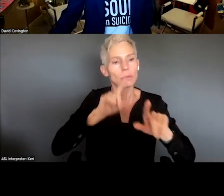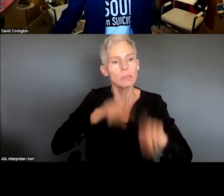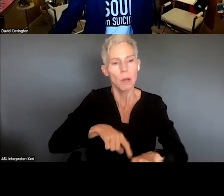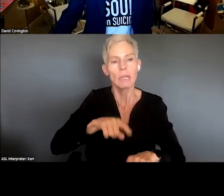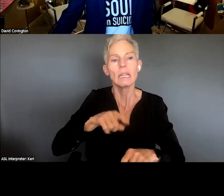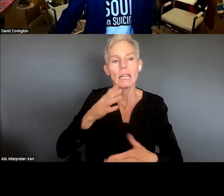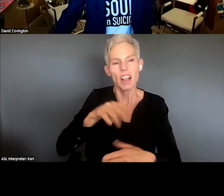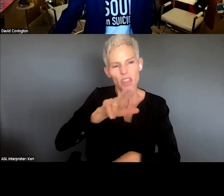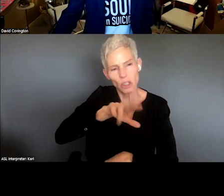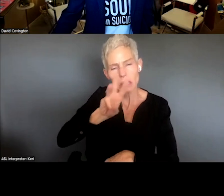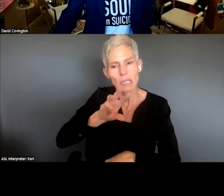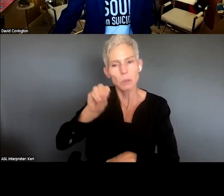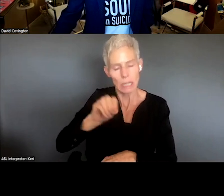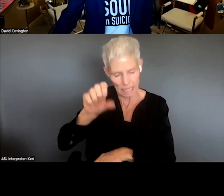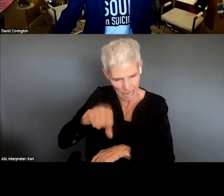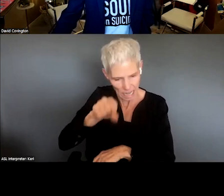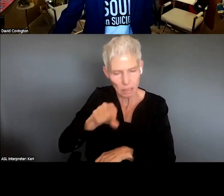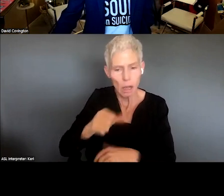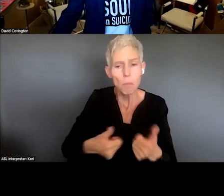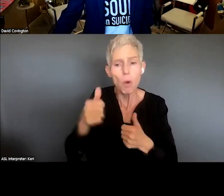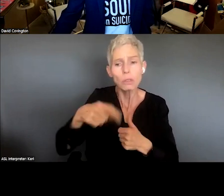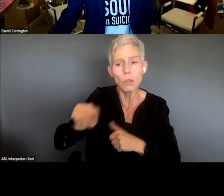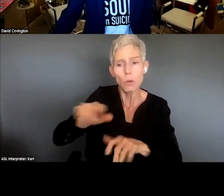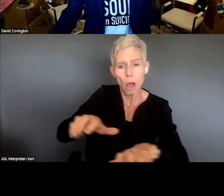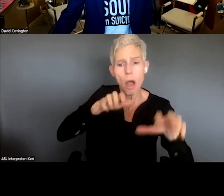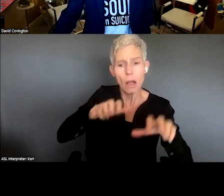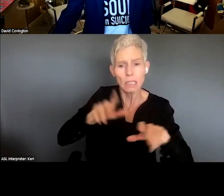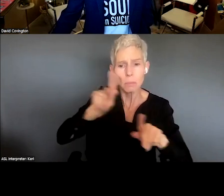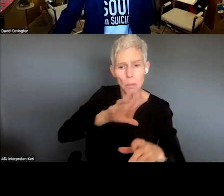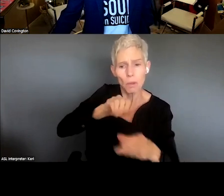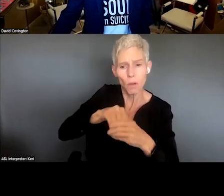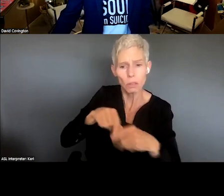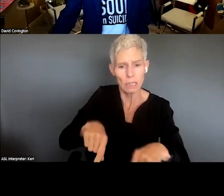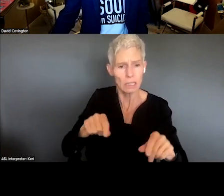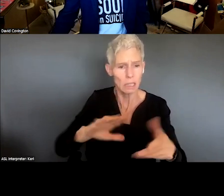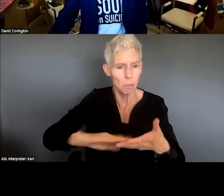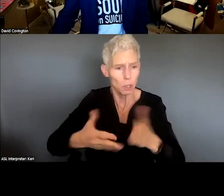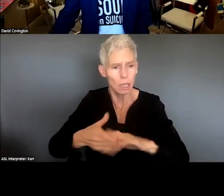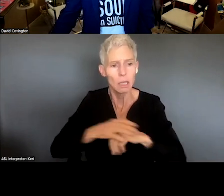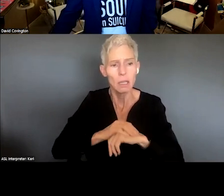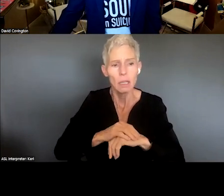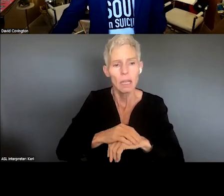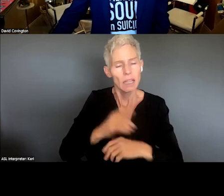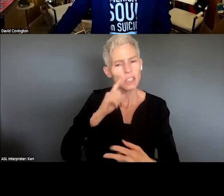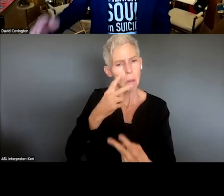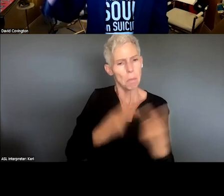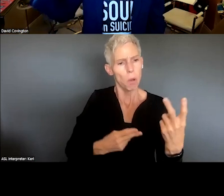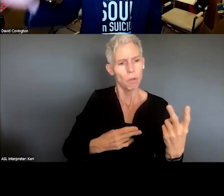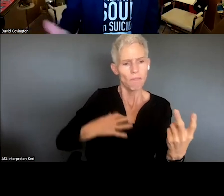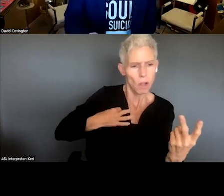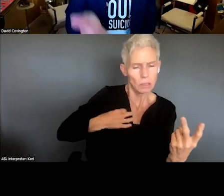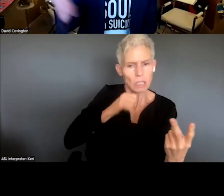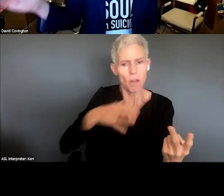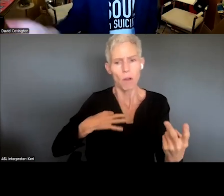So the vast majority of our audience was on the side of it should be both voluntary and involuntary. And